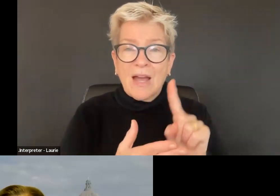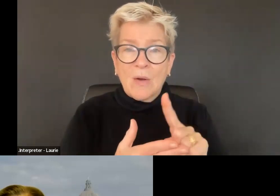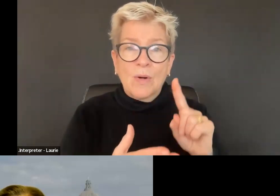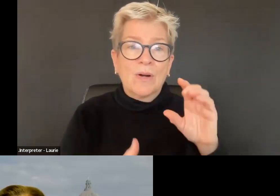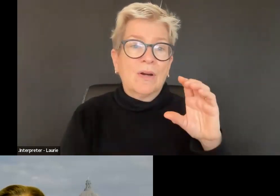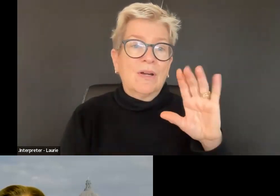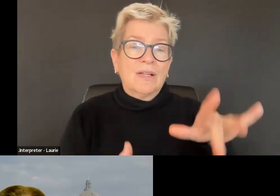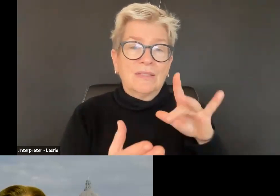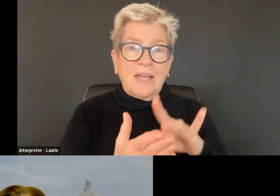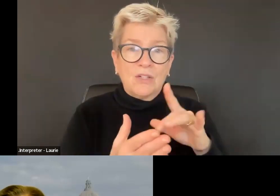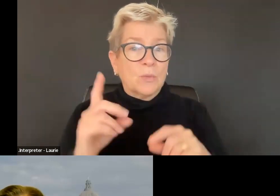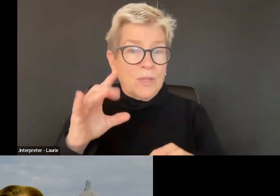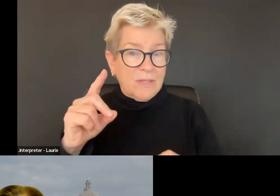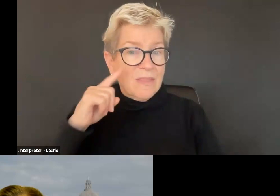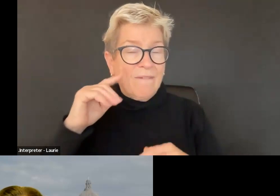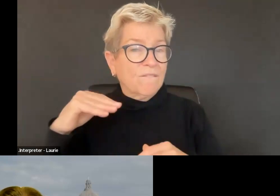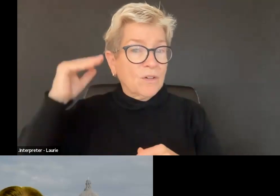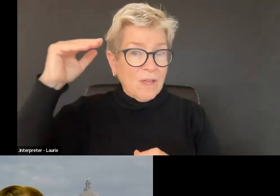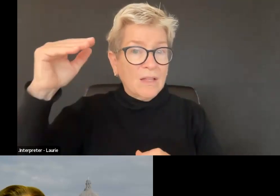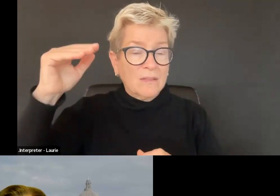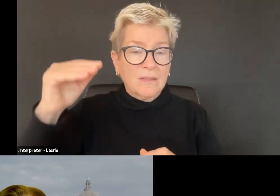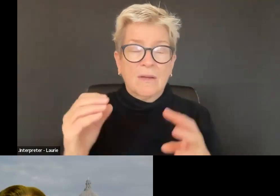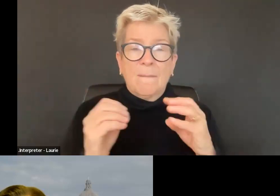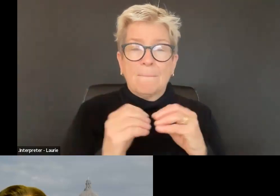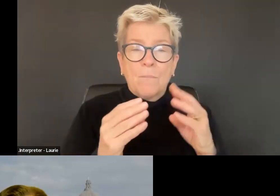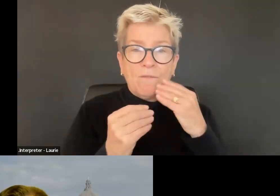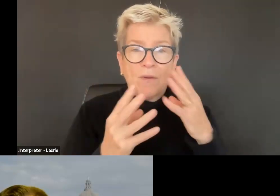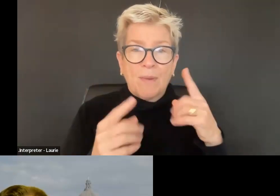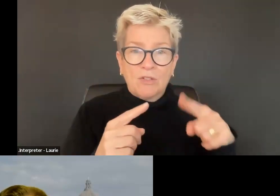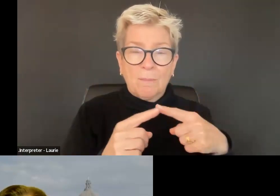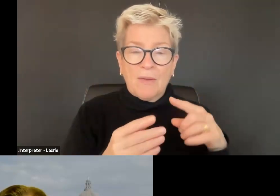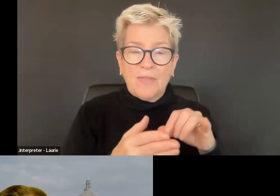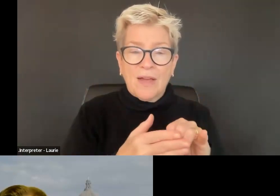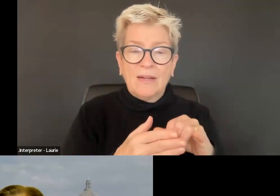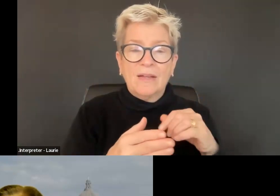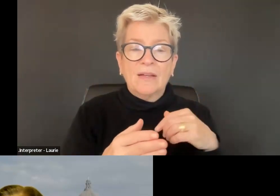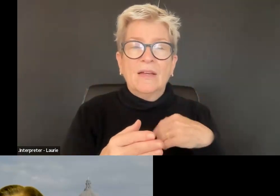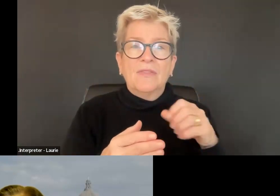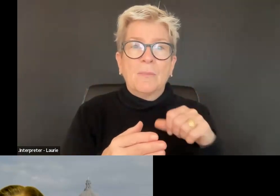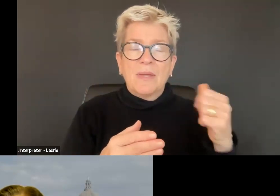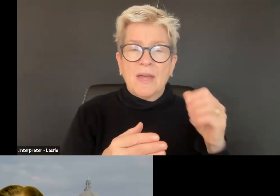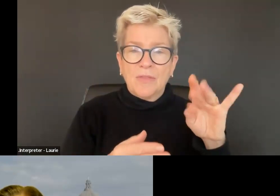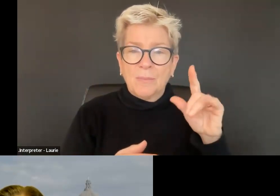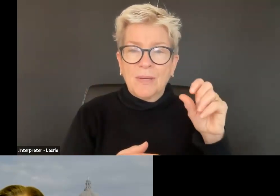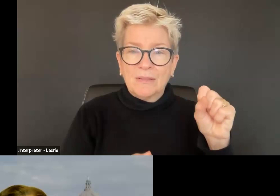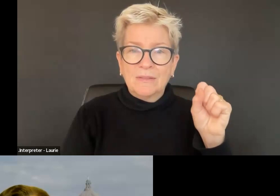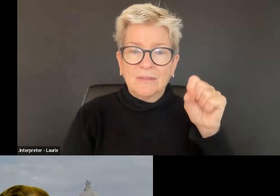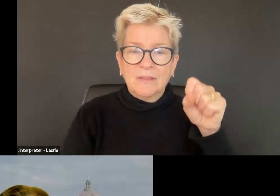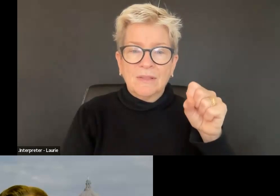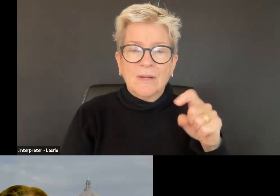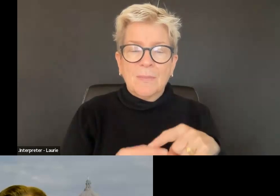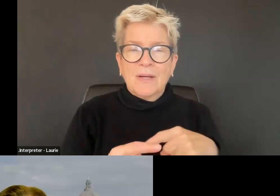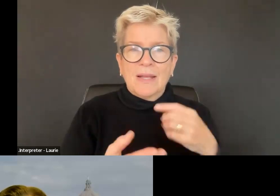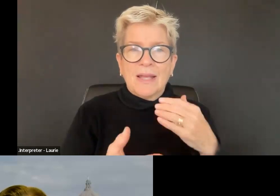adults, and more information on that. And so I'm sure there'll be other bills. But with that, I'll just stop. And